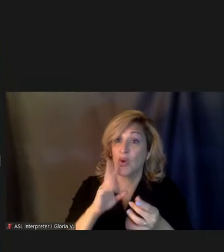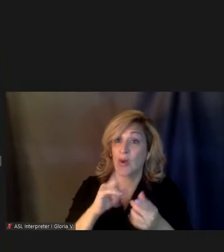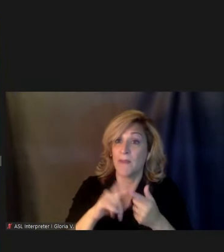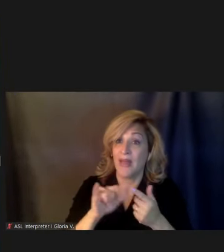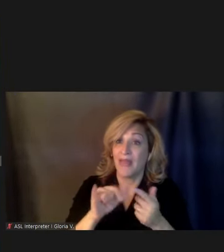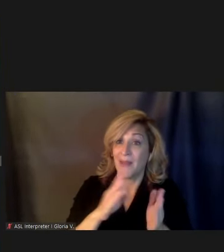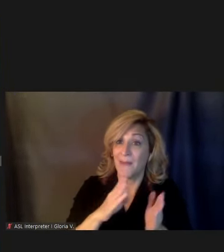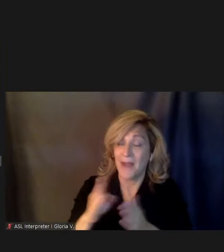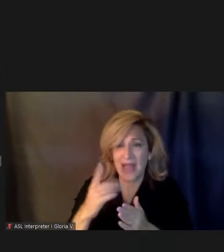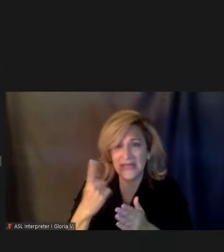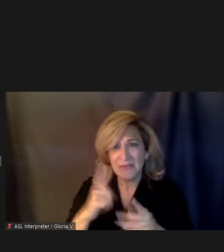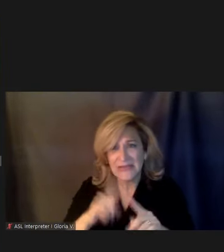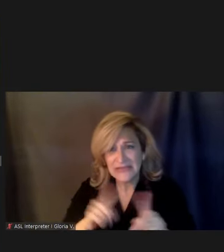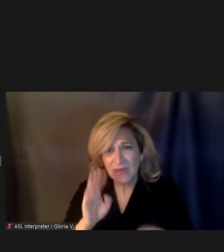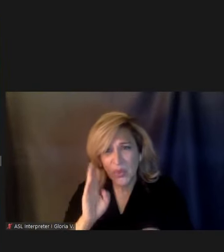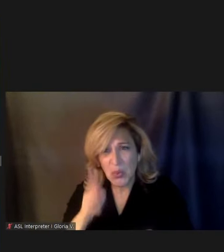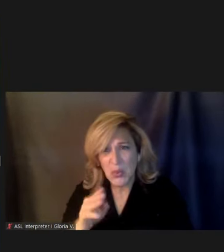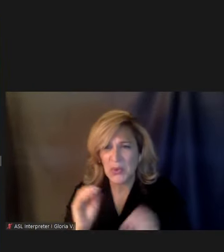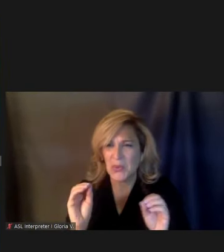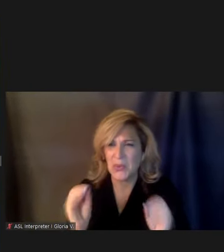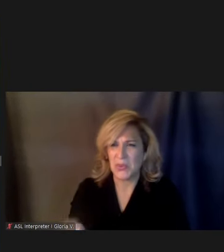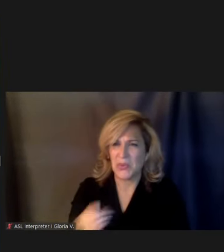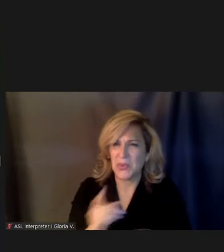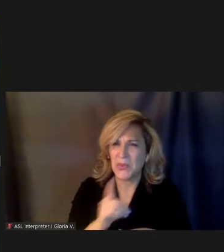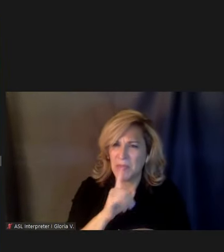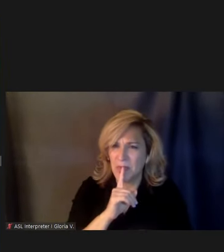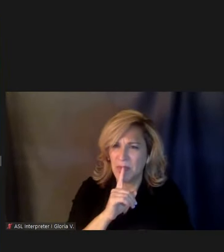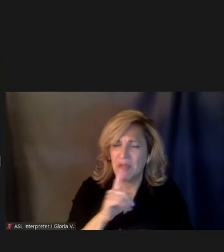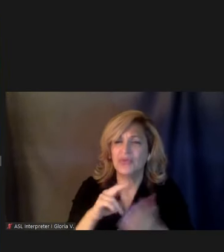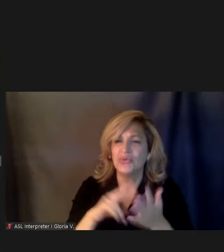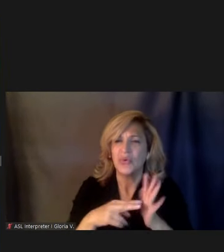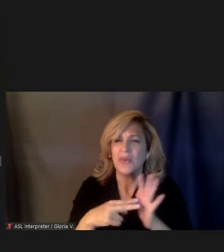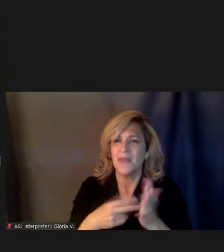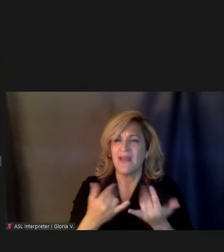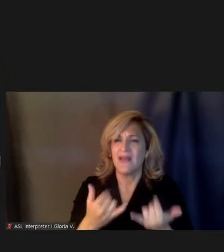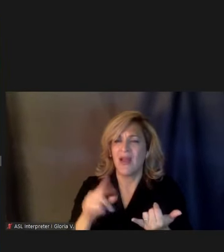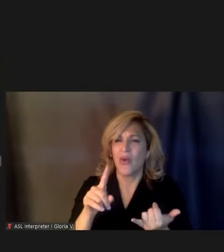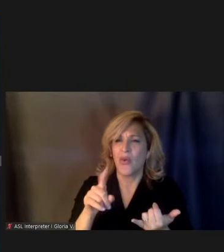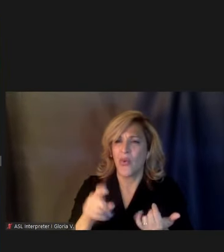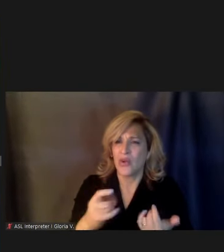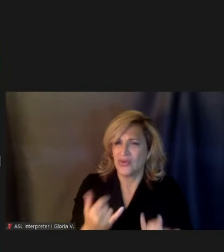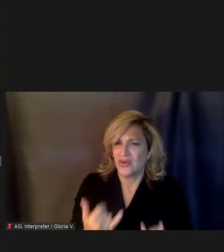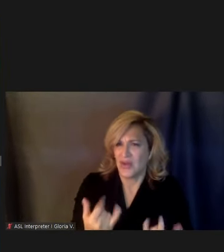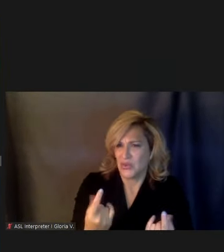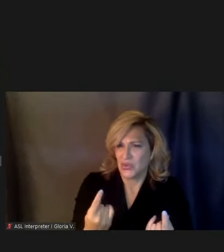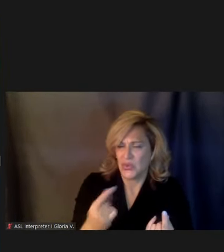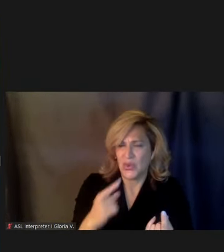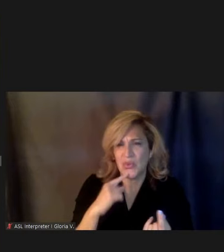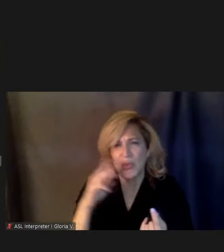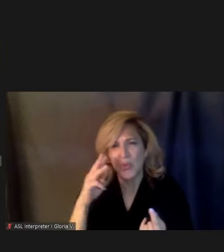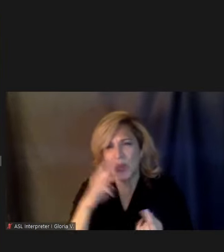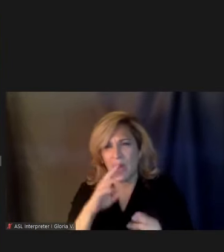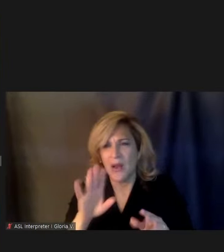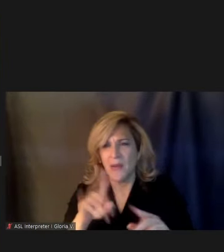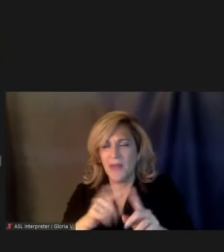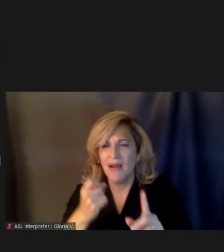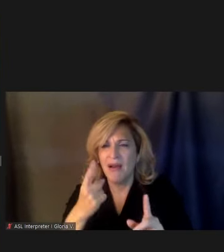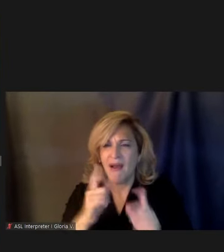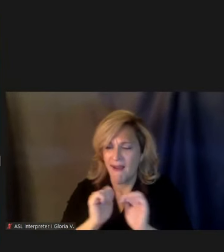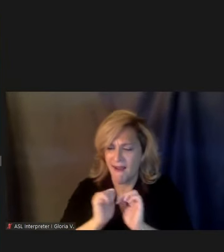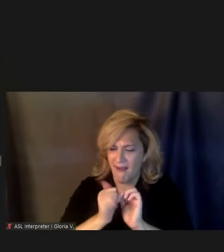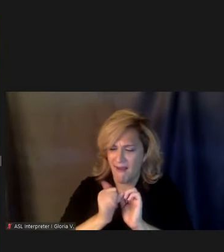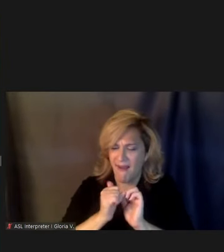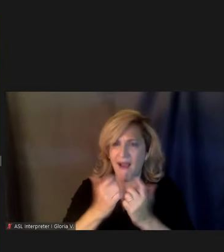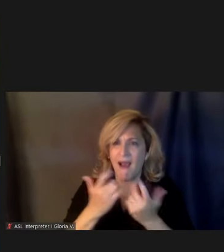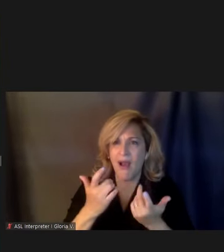different. So the question on the table right now is really absurd. The question is, how much